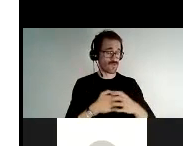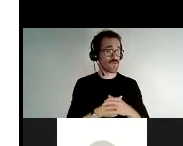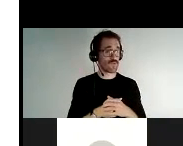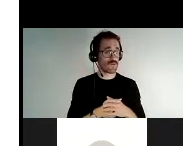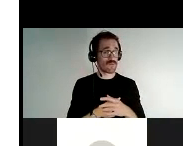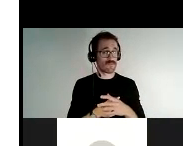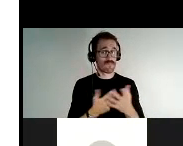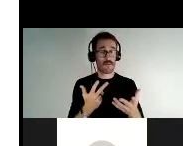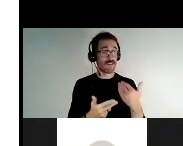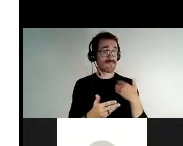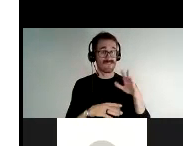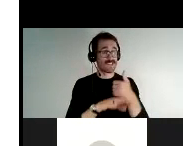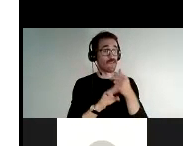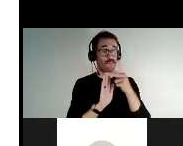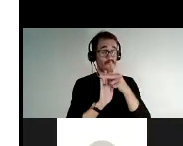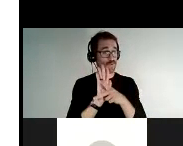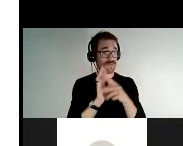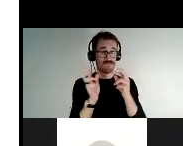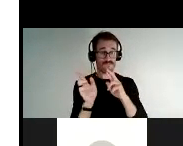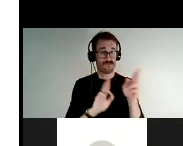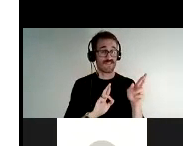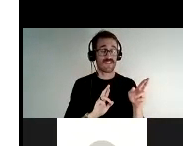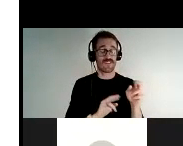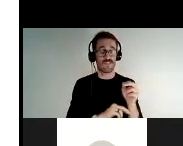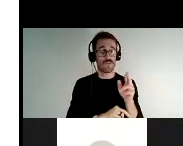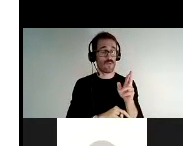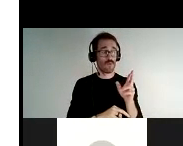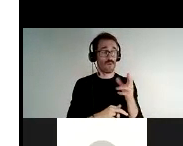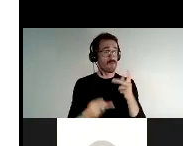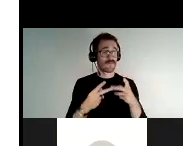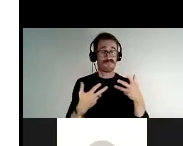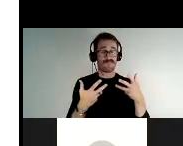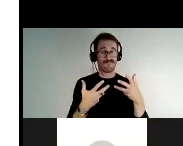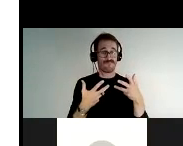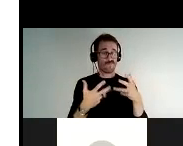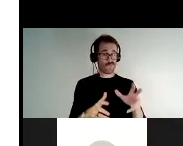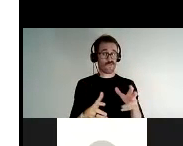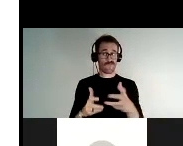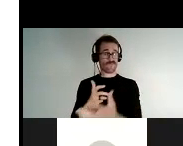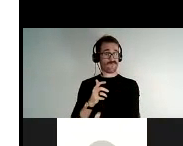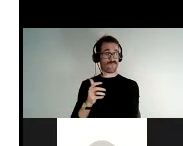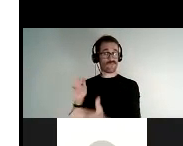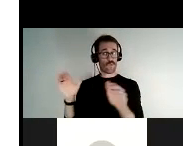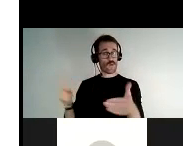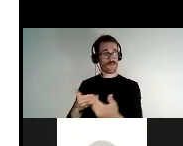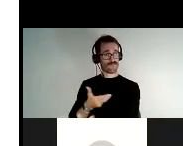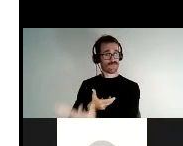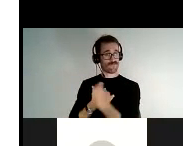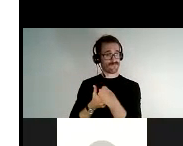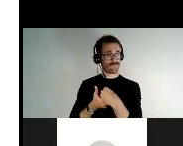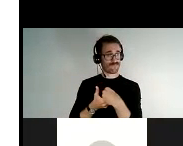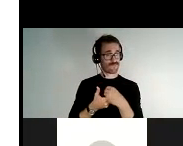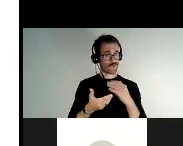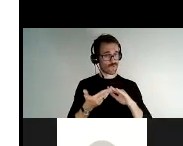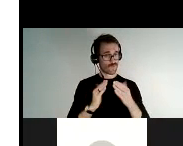there may be policies in place or just a lack of desire to welcome people.